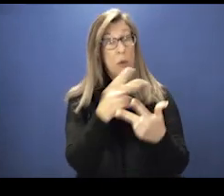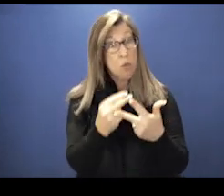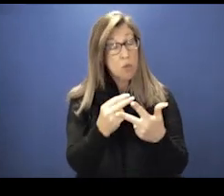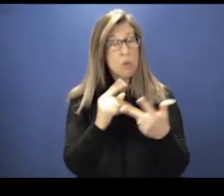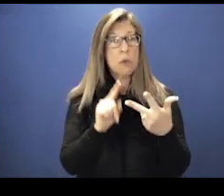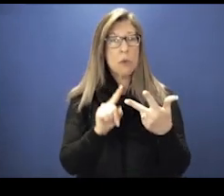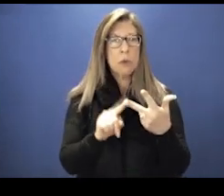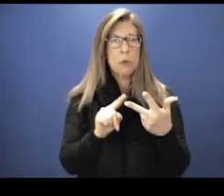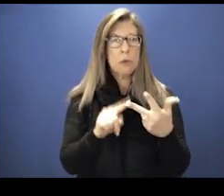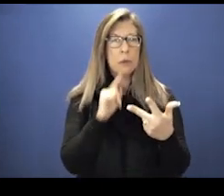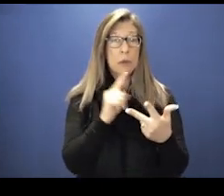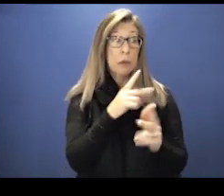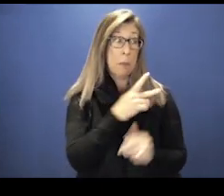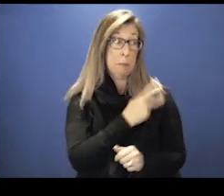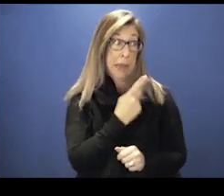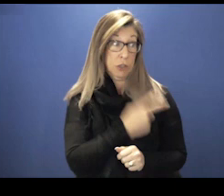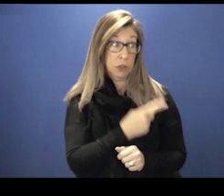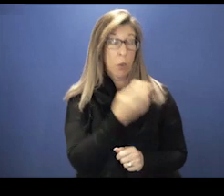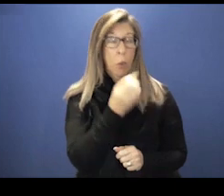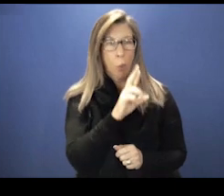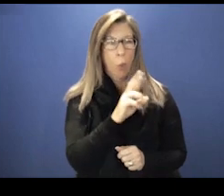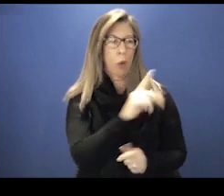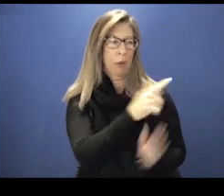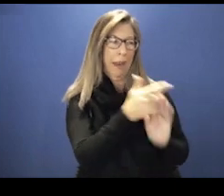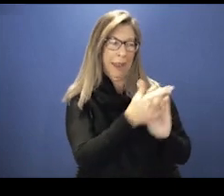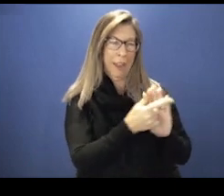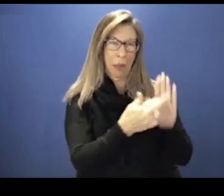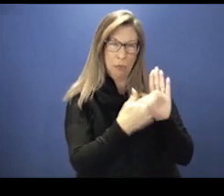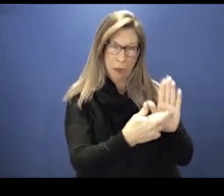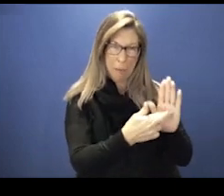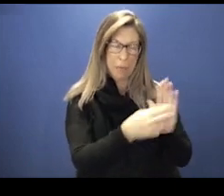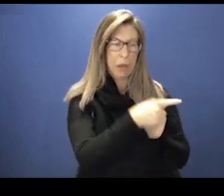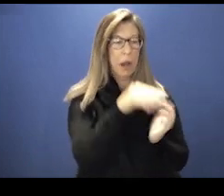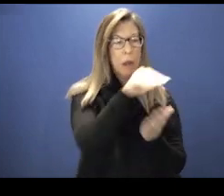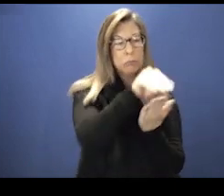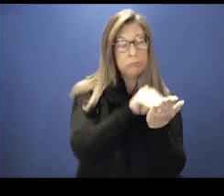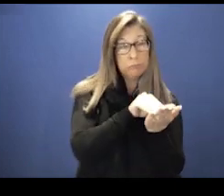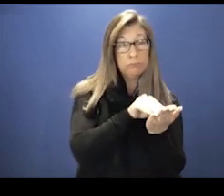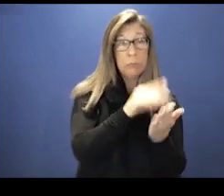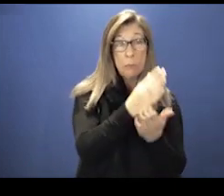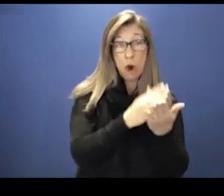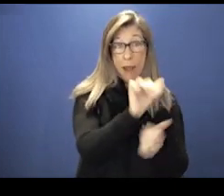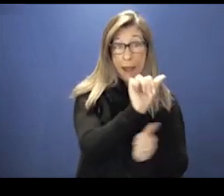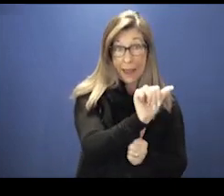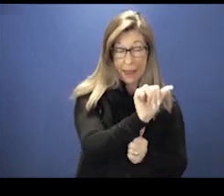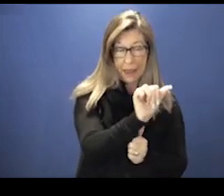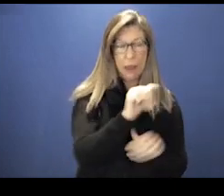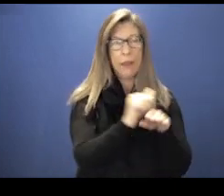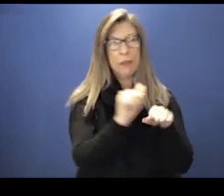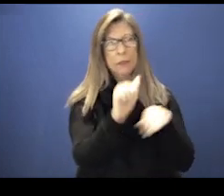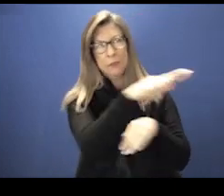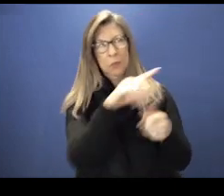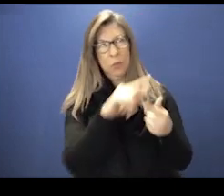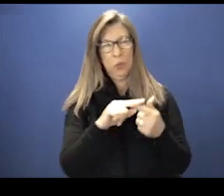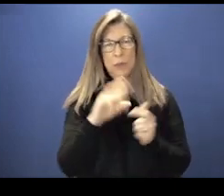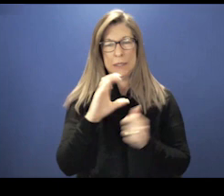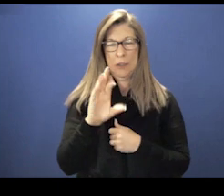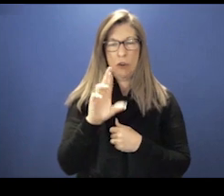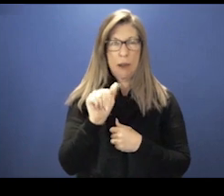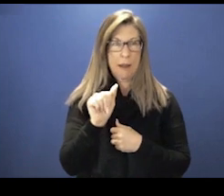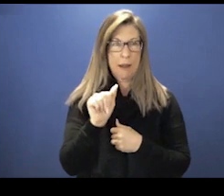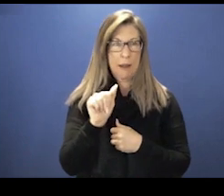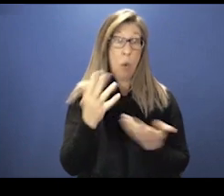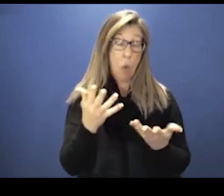the patient or their authorized legal representative completes Part A and mails it to their tax center or submits it via